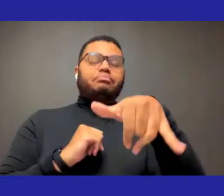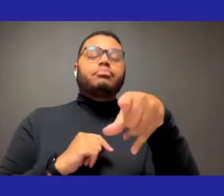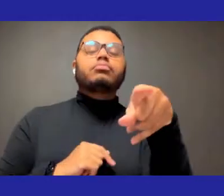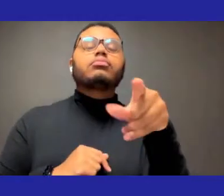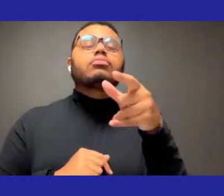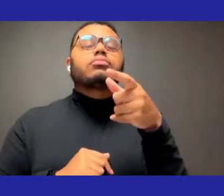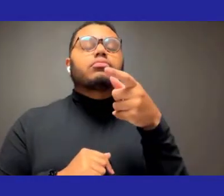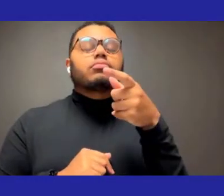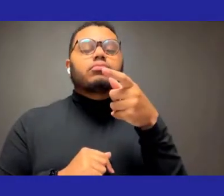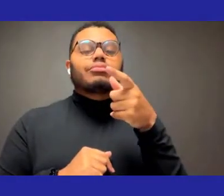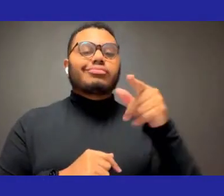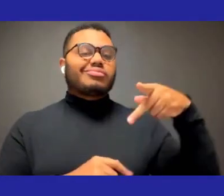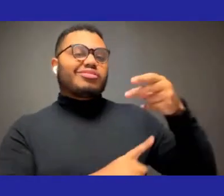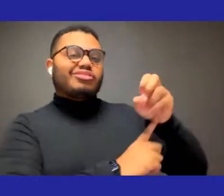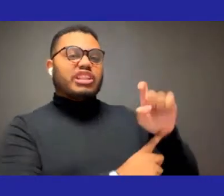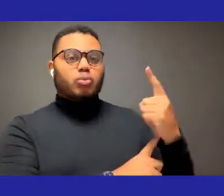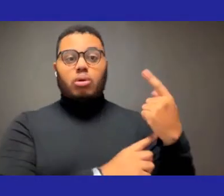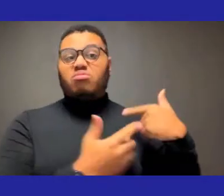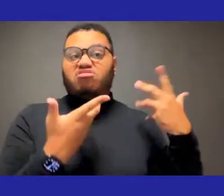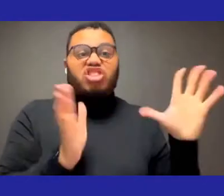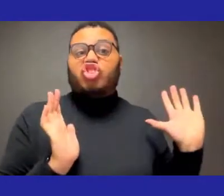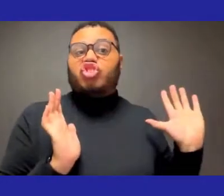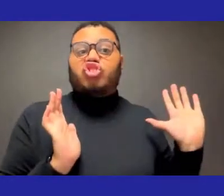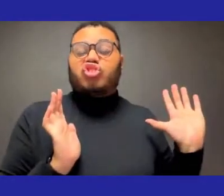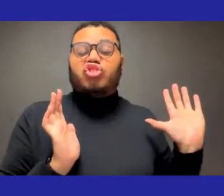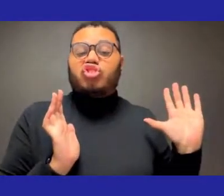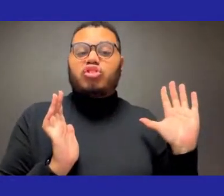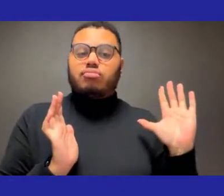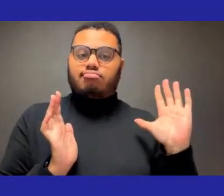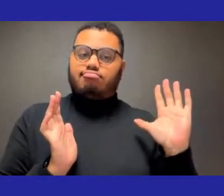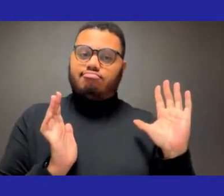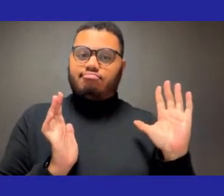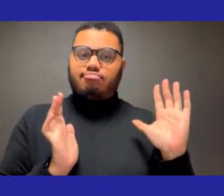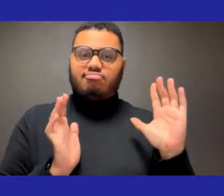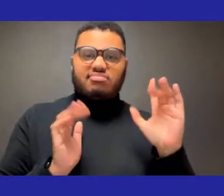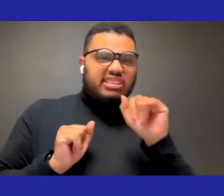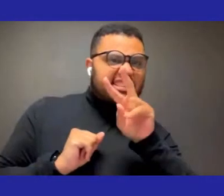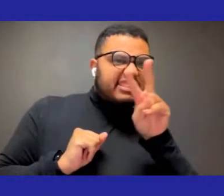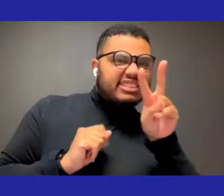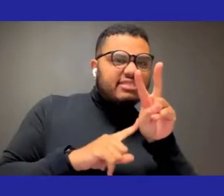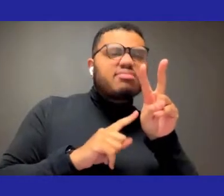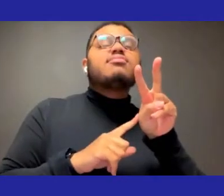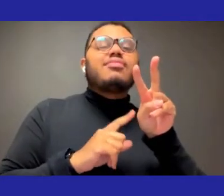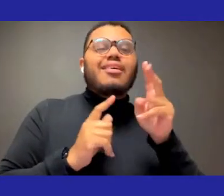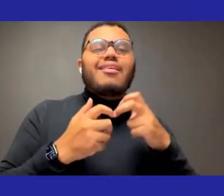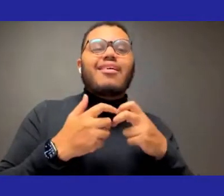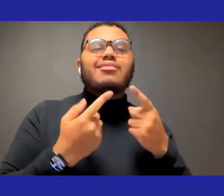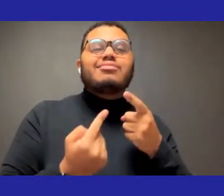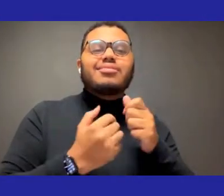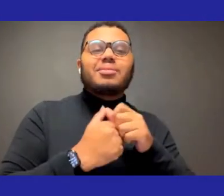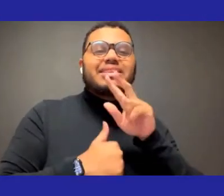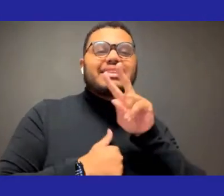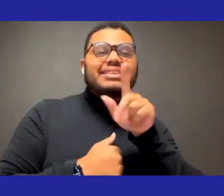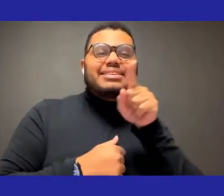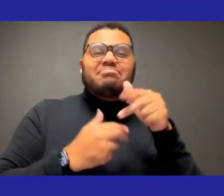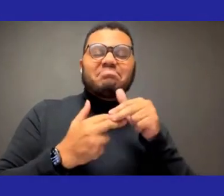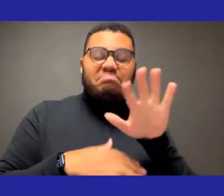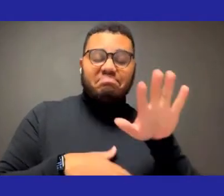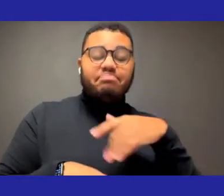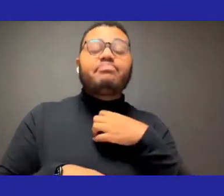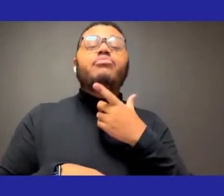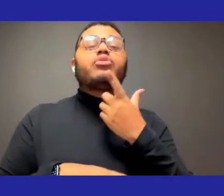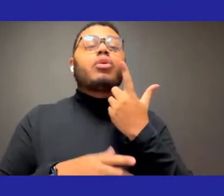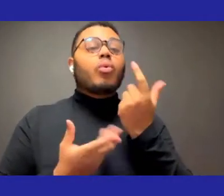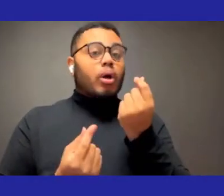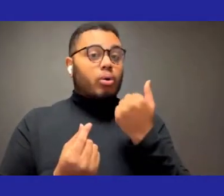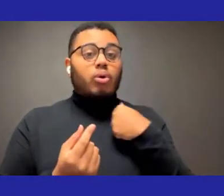In phase one, we're finished with phase one, and I'm just because I can see from here. Okay, so, um, what we've done in phase